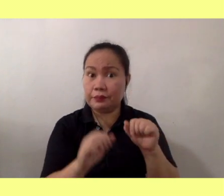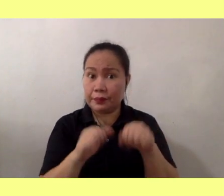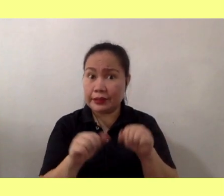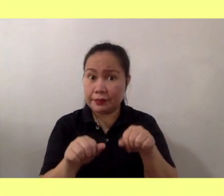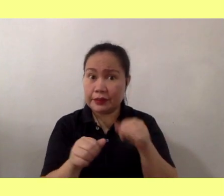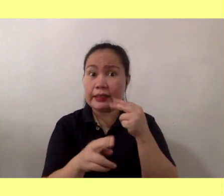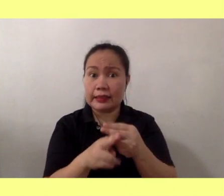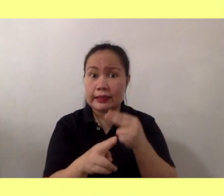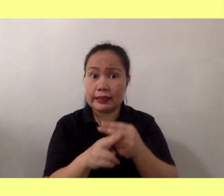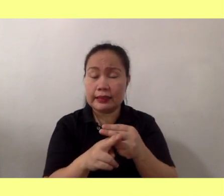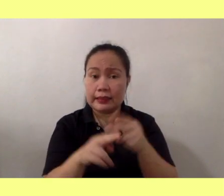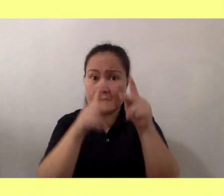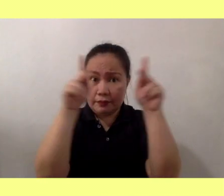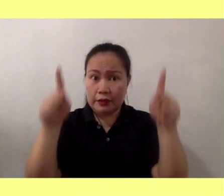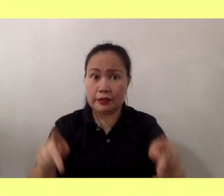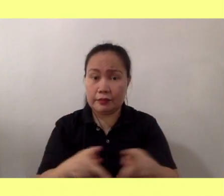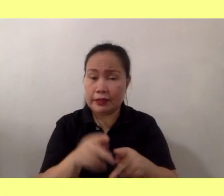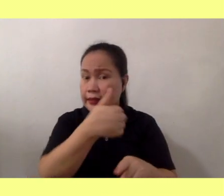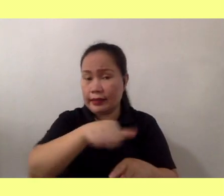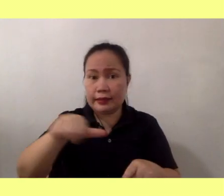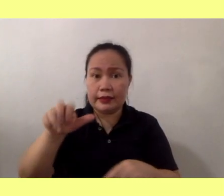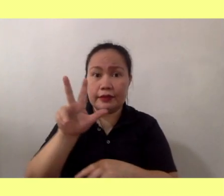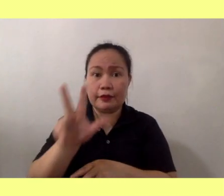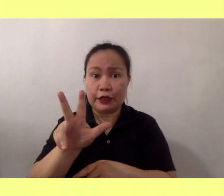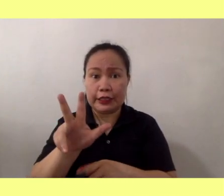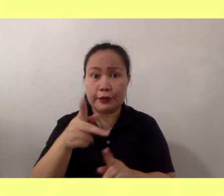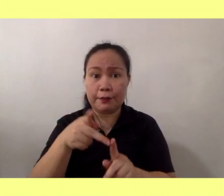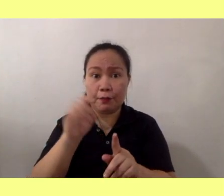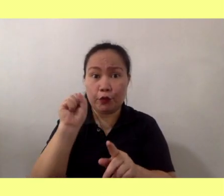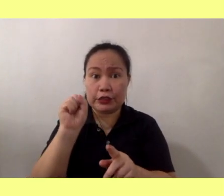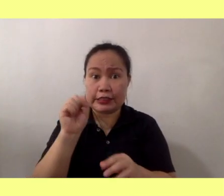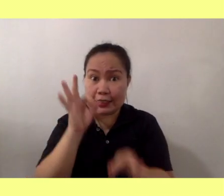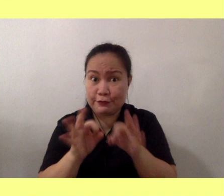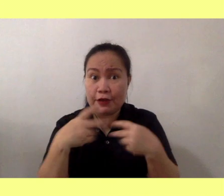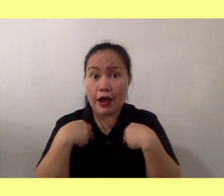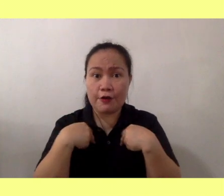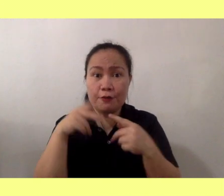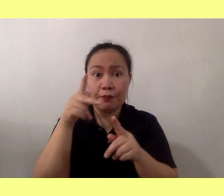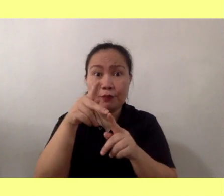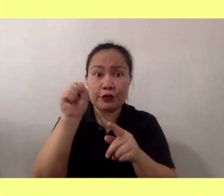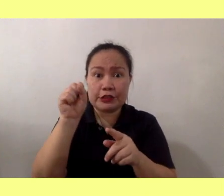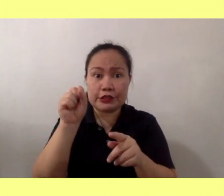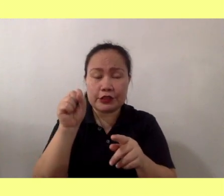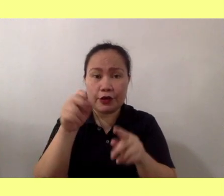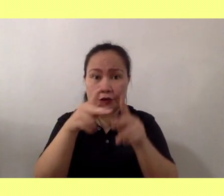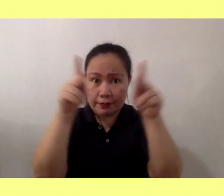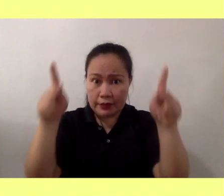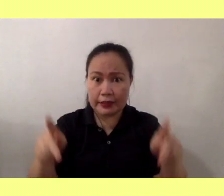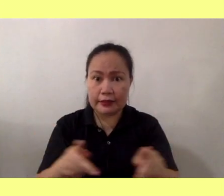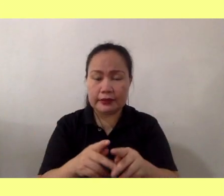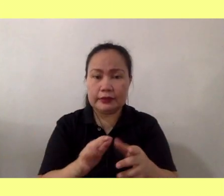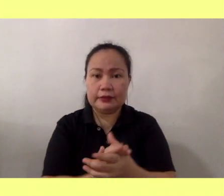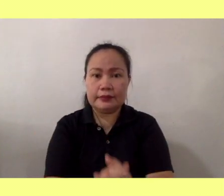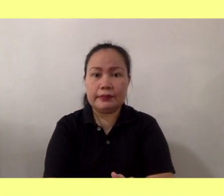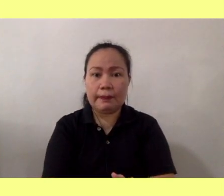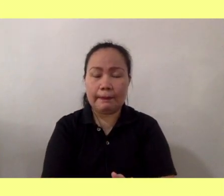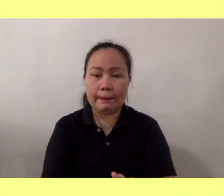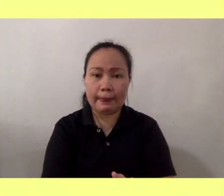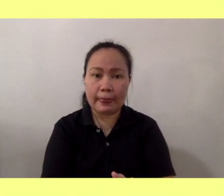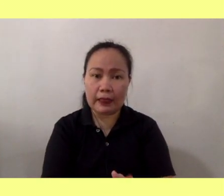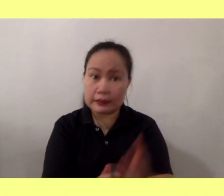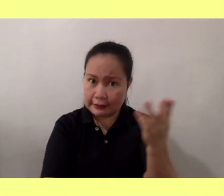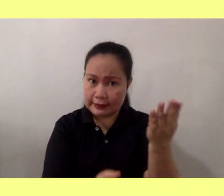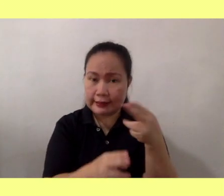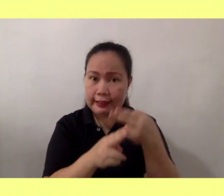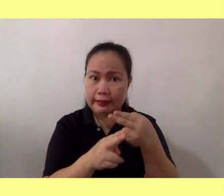you can also name the plane by any 3 points in the plane. So, halimbawa po, meron